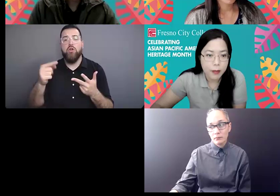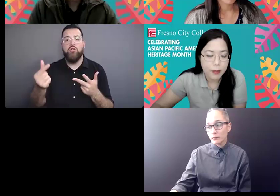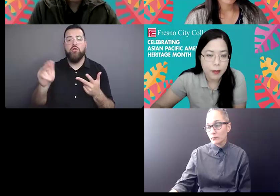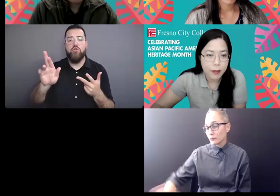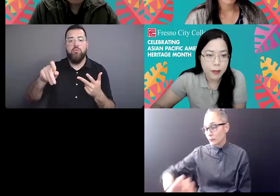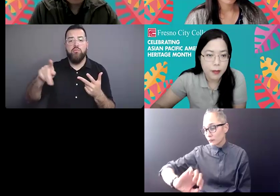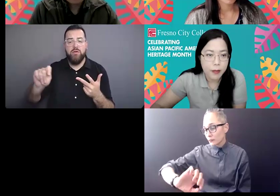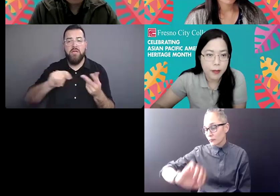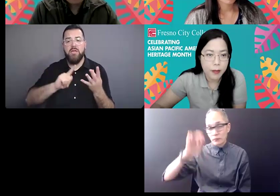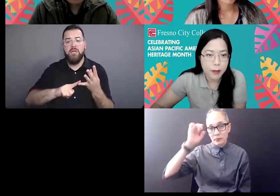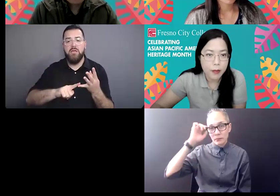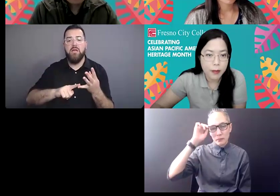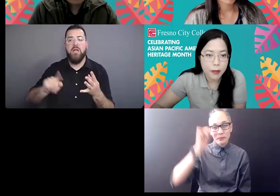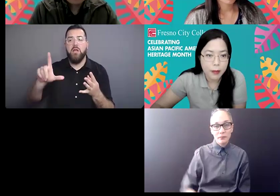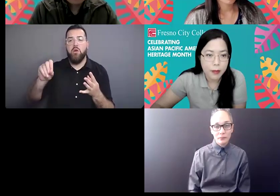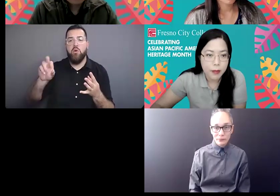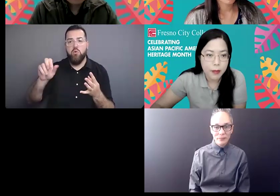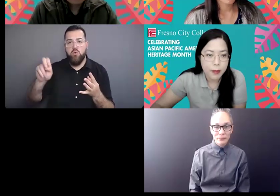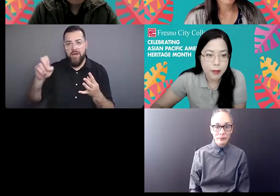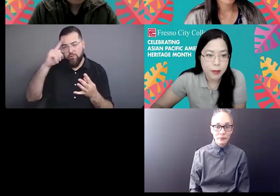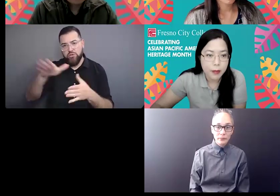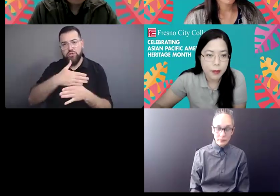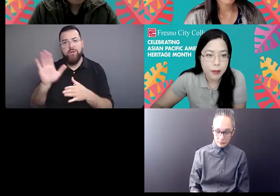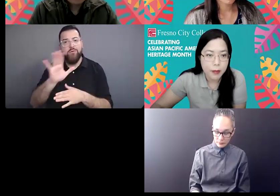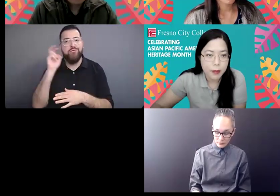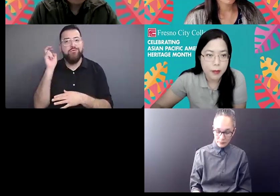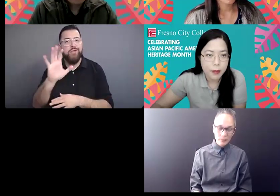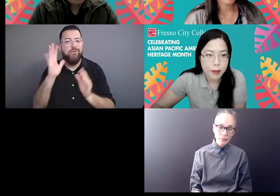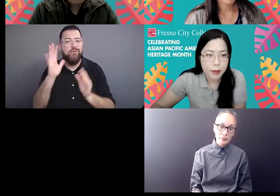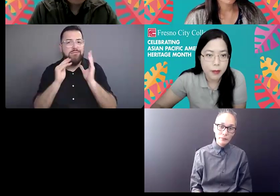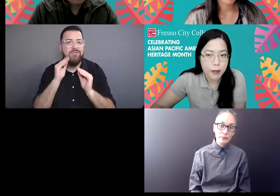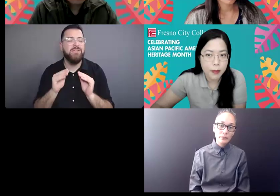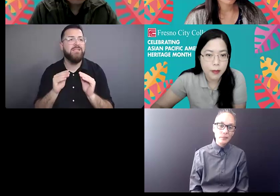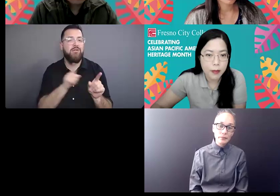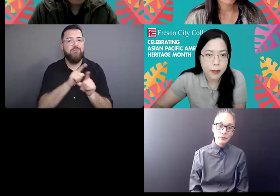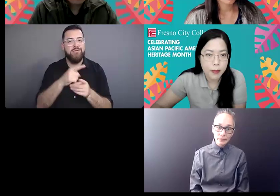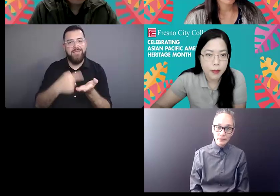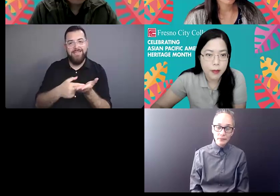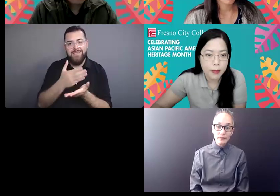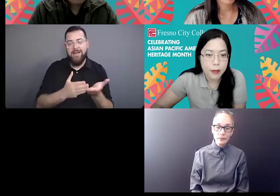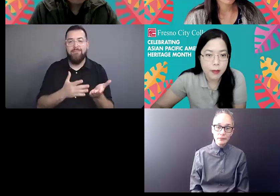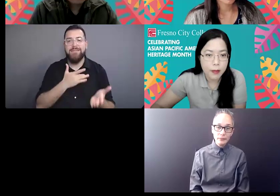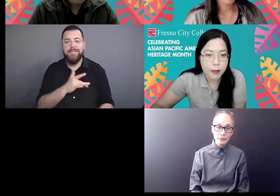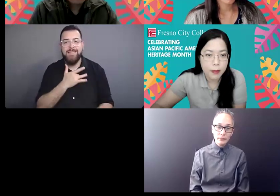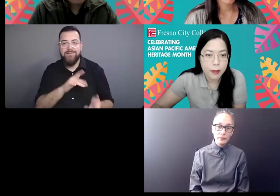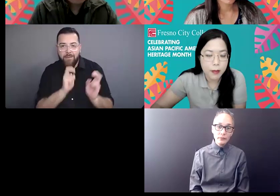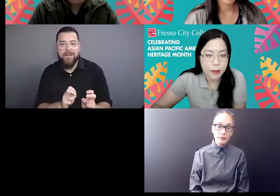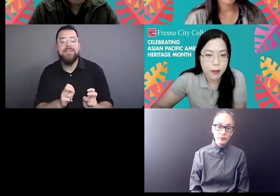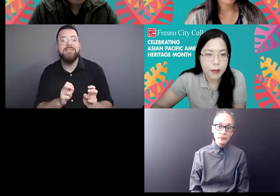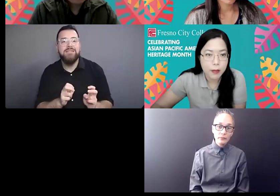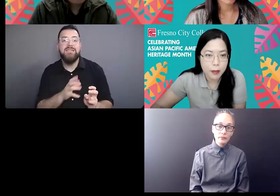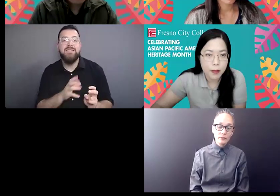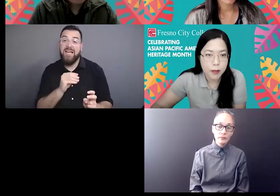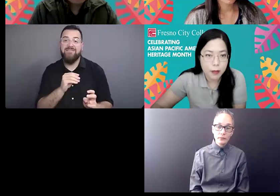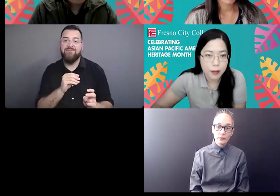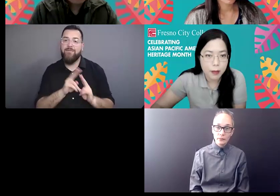sharing your journey with us, and, you know, even touching on some topics that can be sensitive and personal